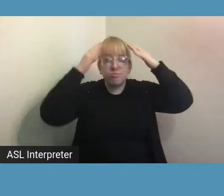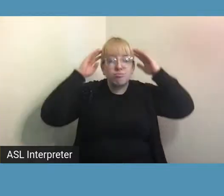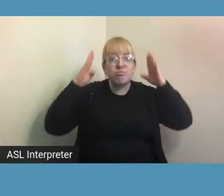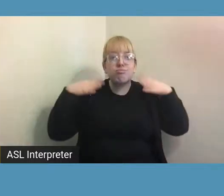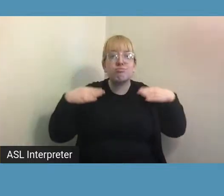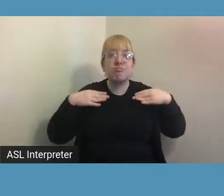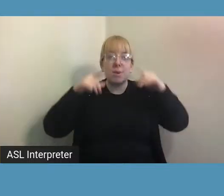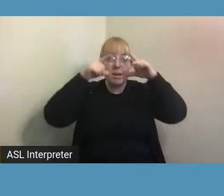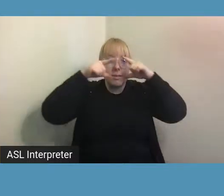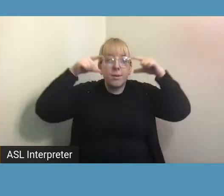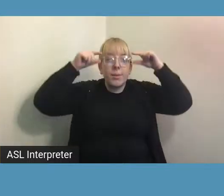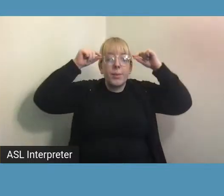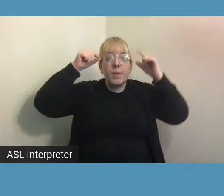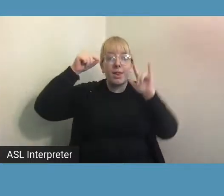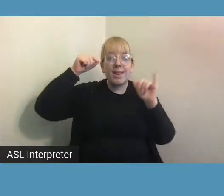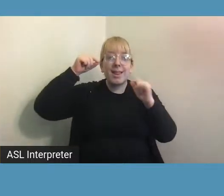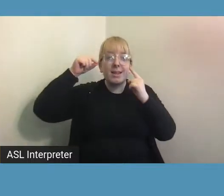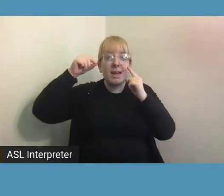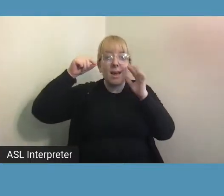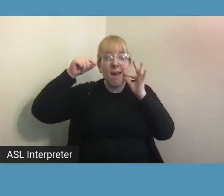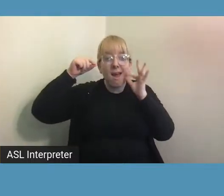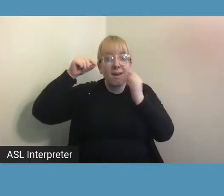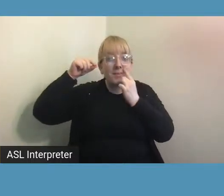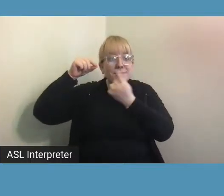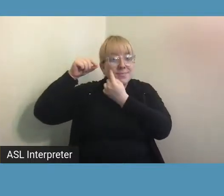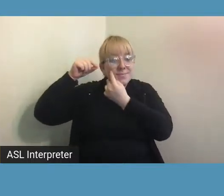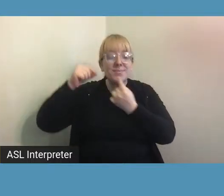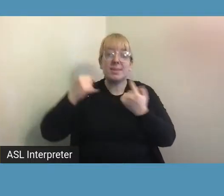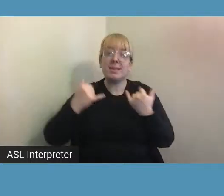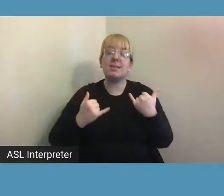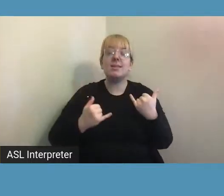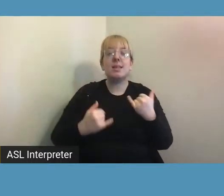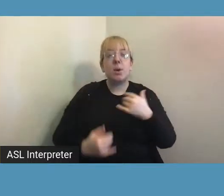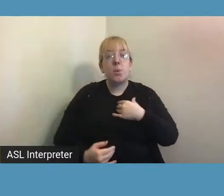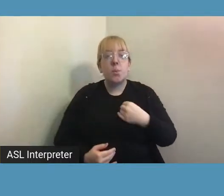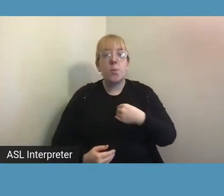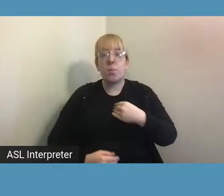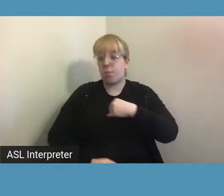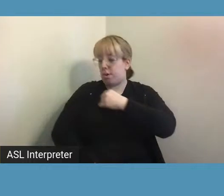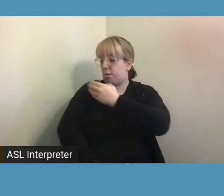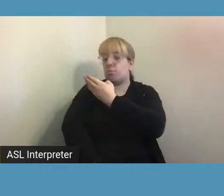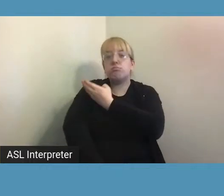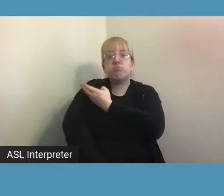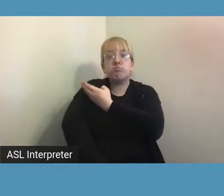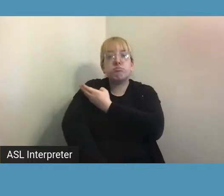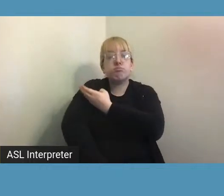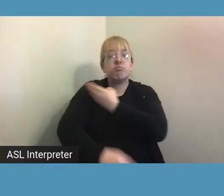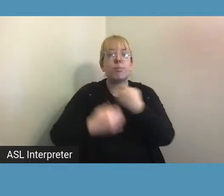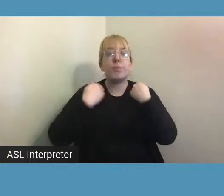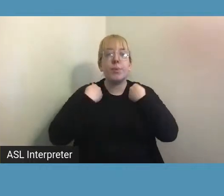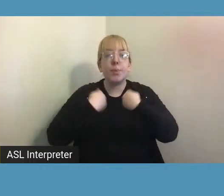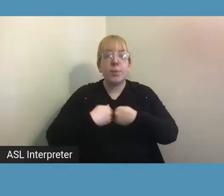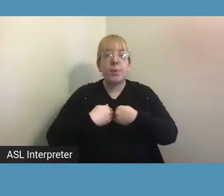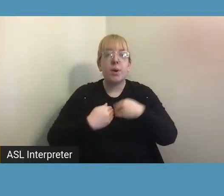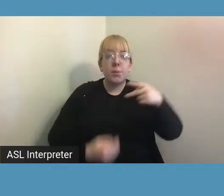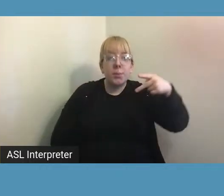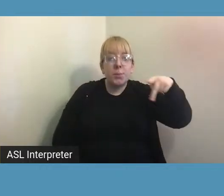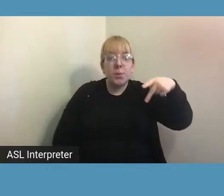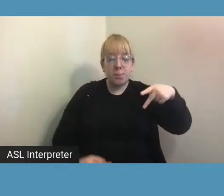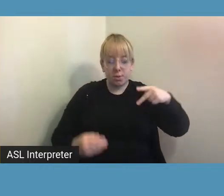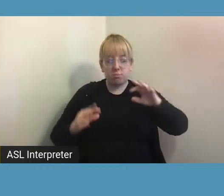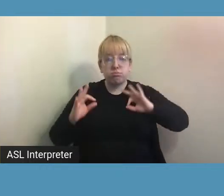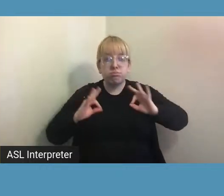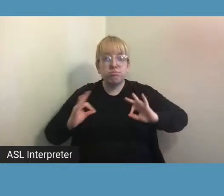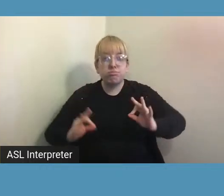style. And today, I'm wearing a white short-sleeved blouse with tiny black polka dots, and I'm sitting in my home office with a backdrop